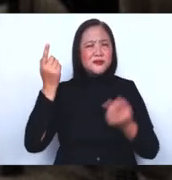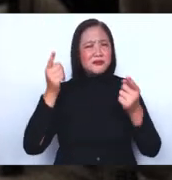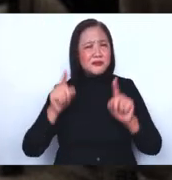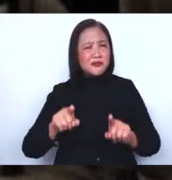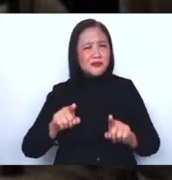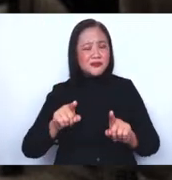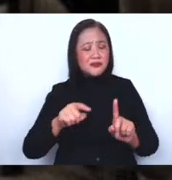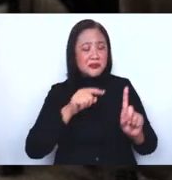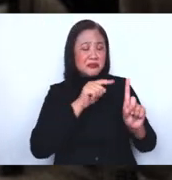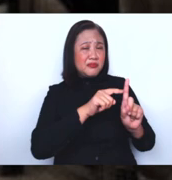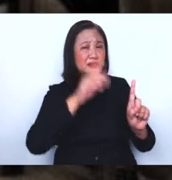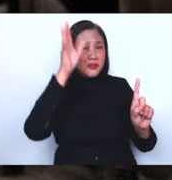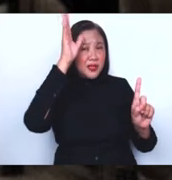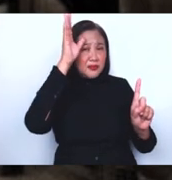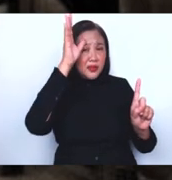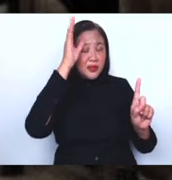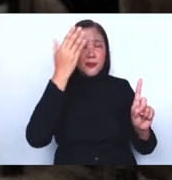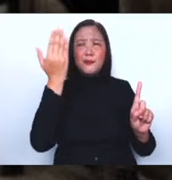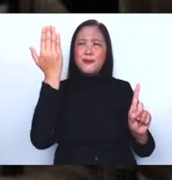Father had this